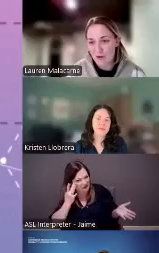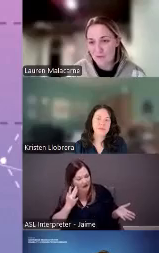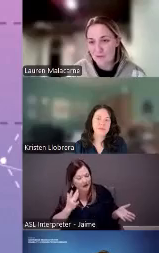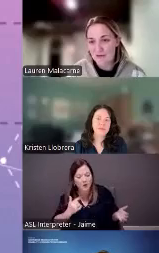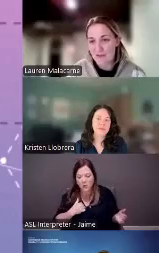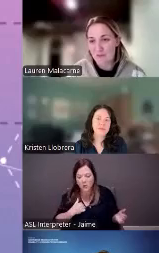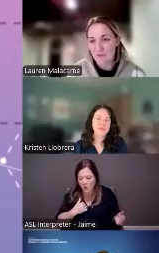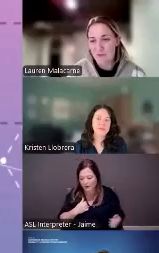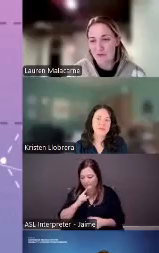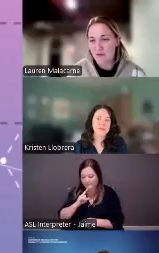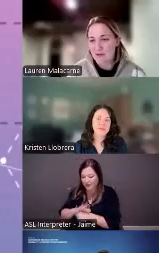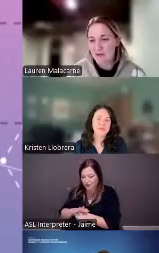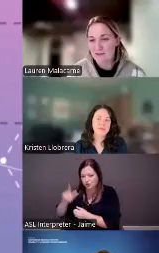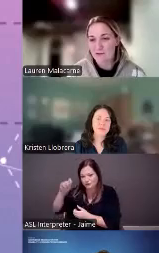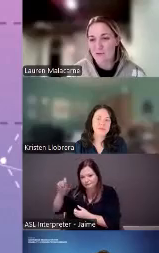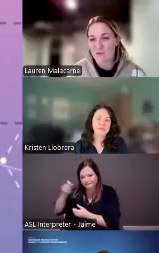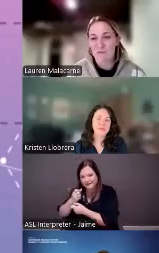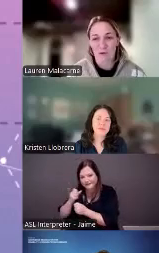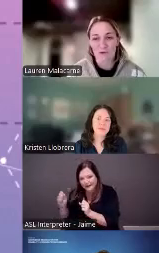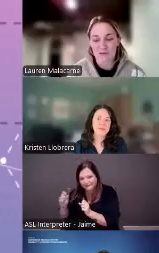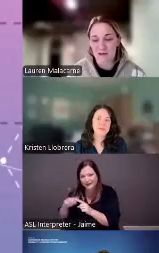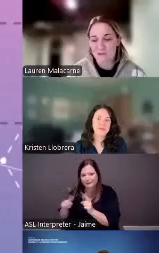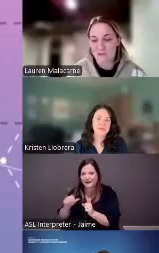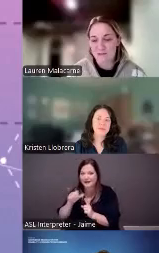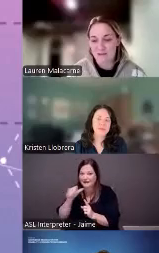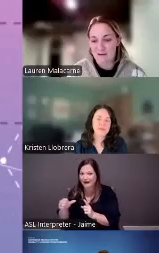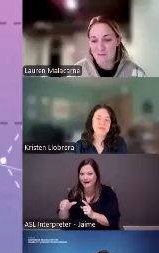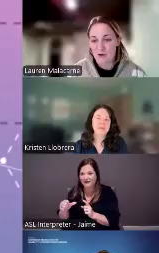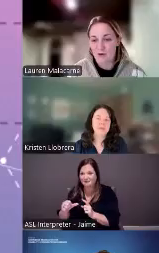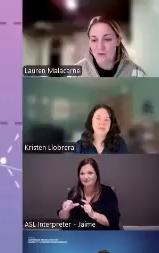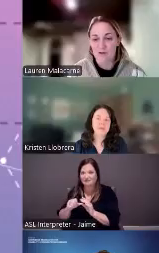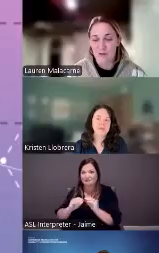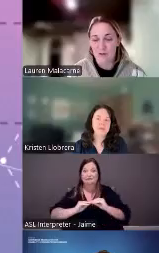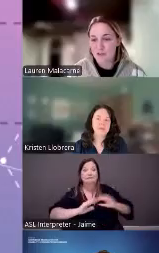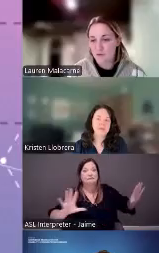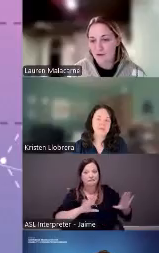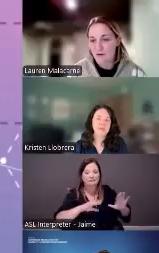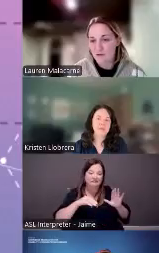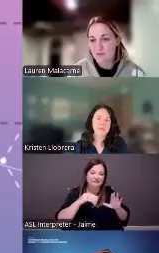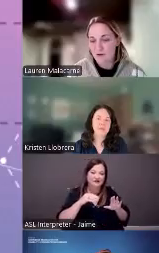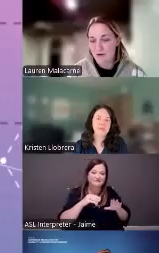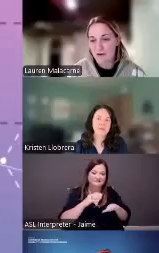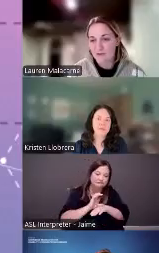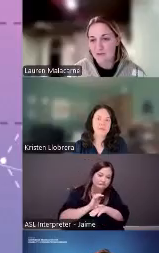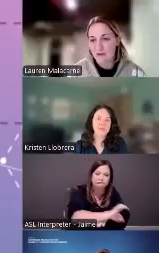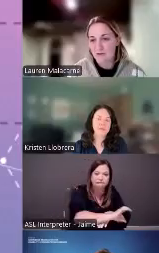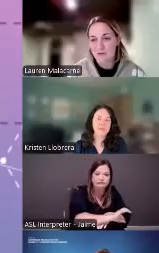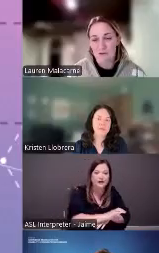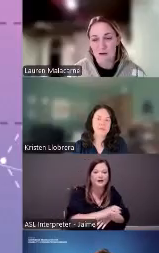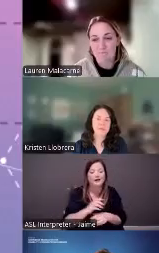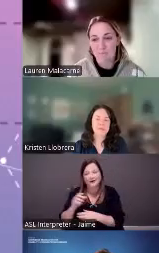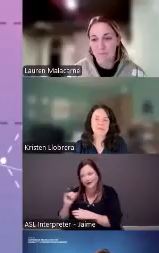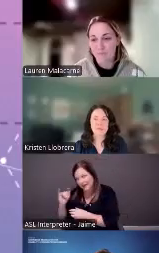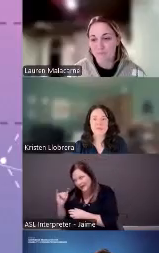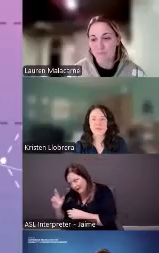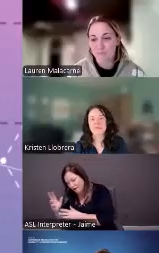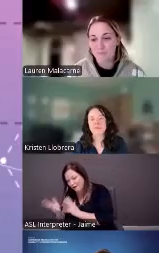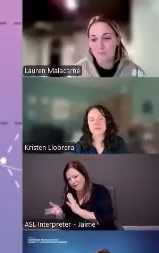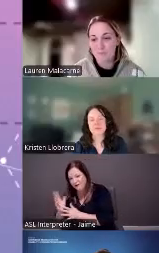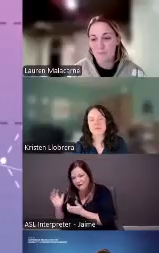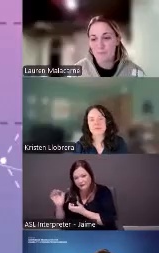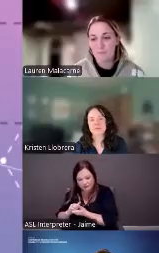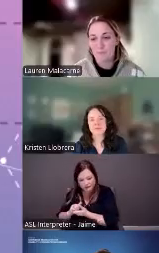the box for safety, but maybe not making it so forced. And that was a lot of collaboration with AR to figure out how to do that.